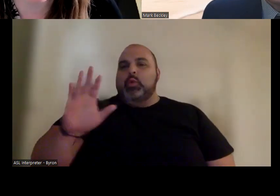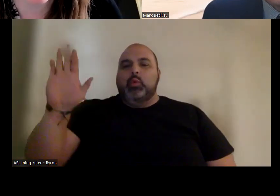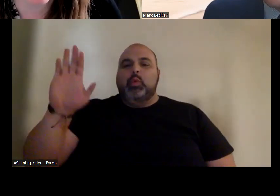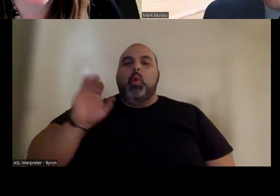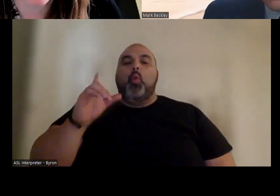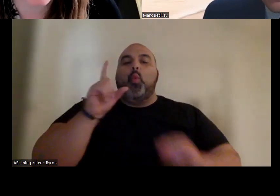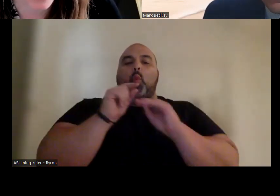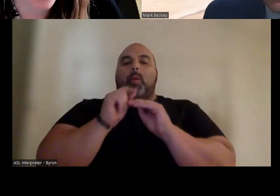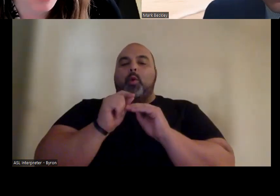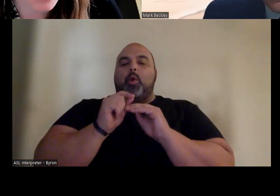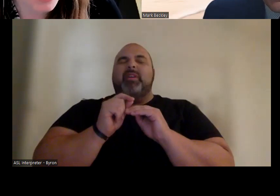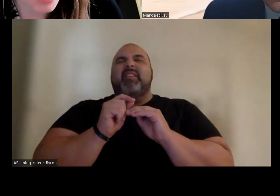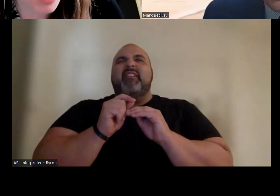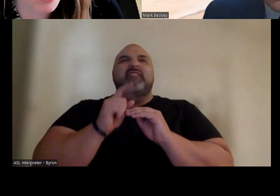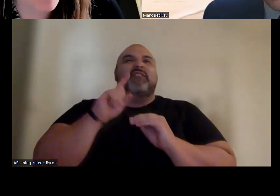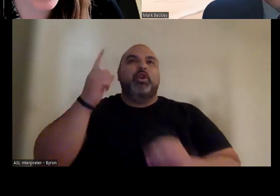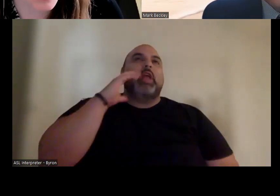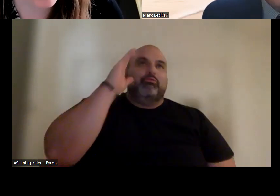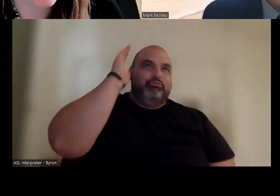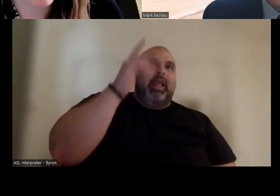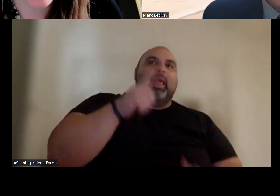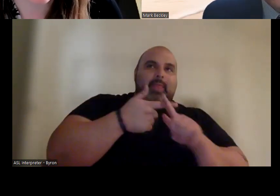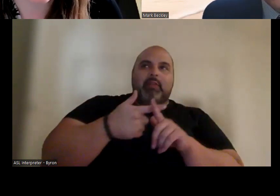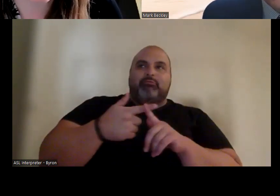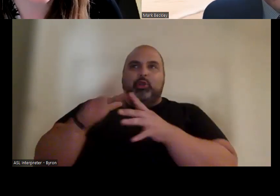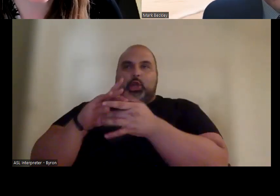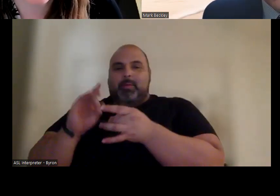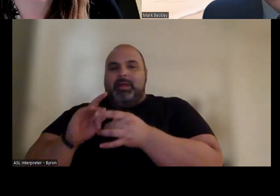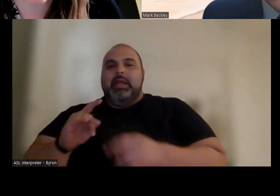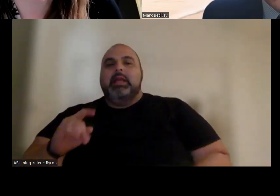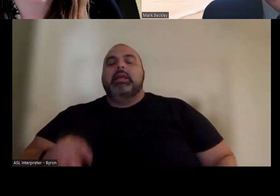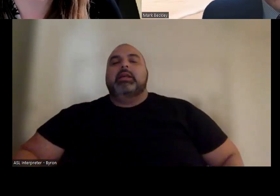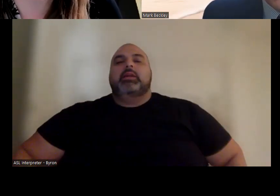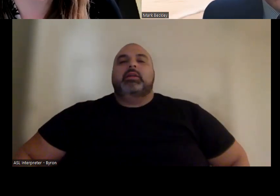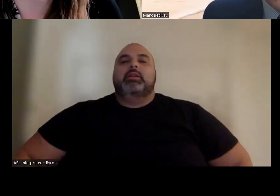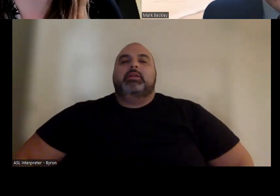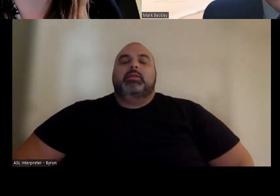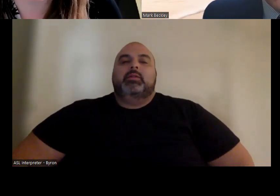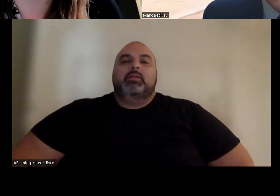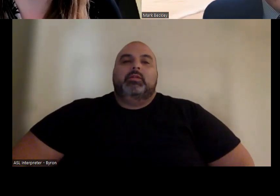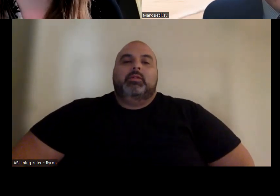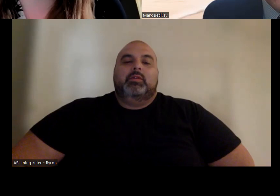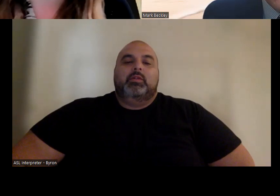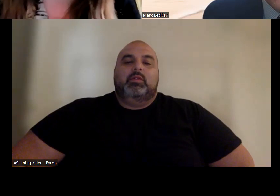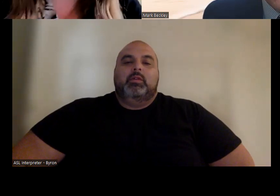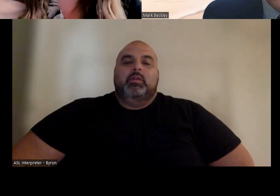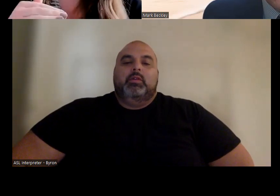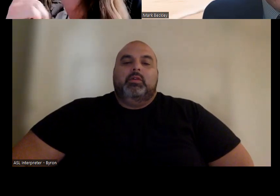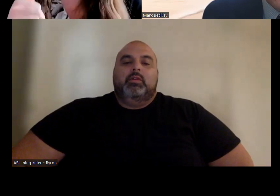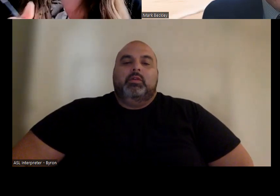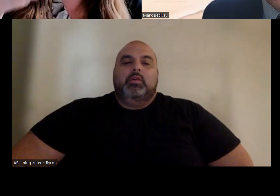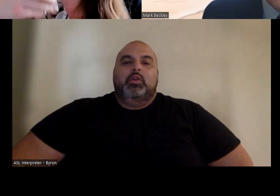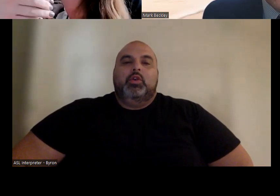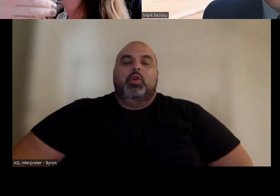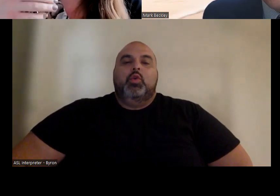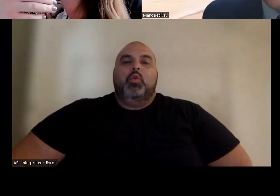one more, but I'll say one thing first and then I'll take a last comment. And I do see some hand raised some hands raised for members of the public. We are going to